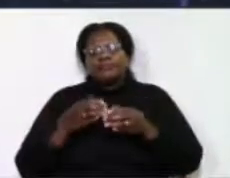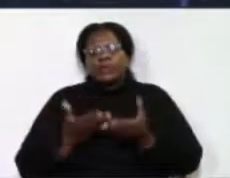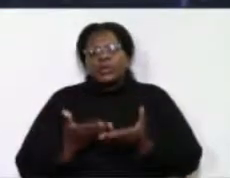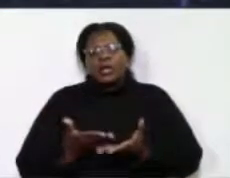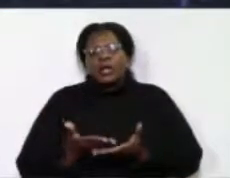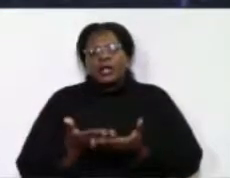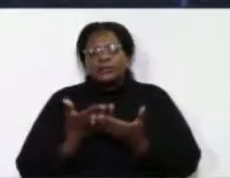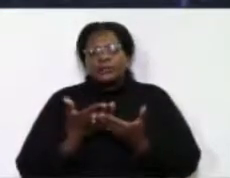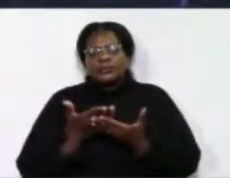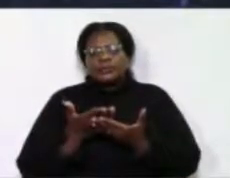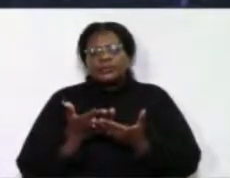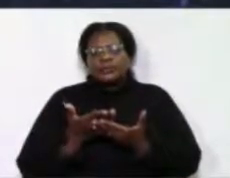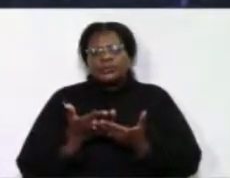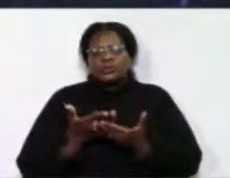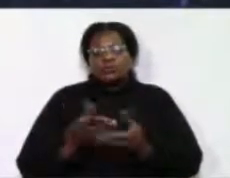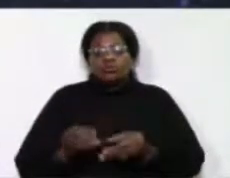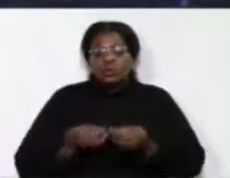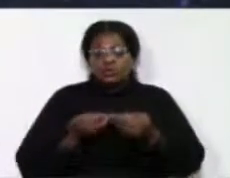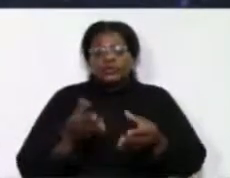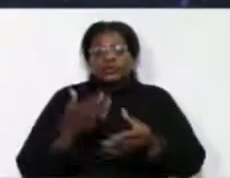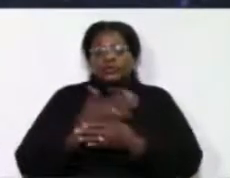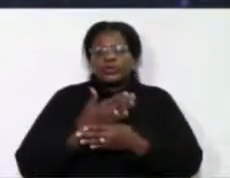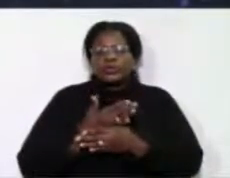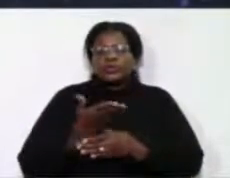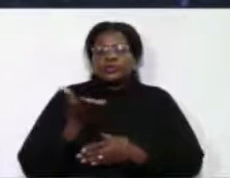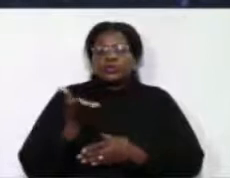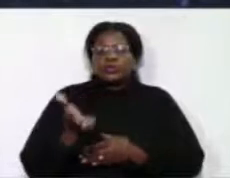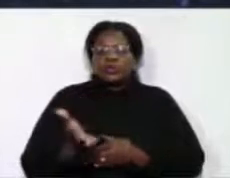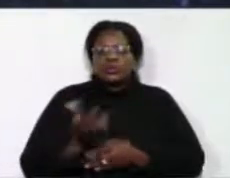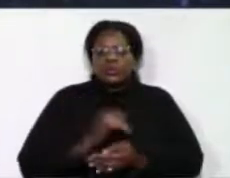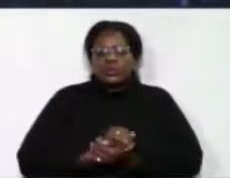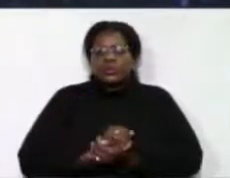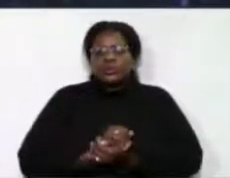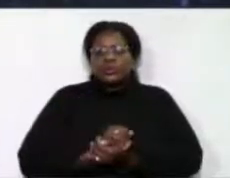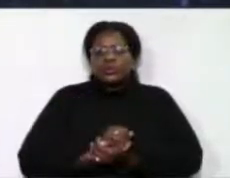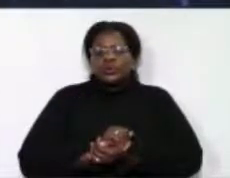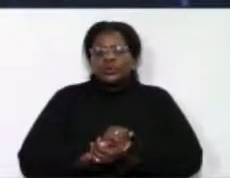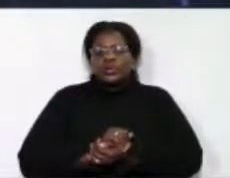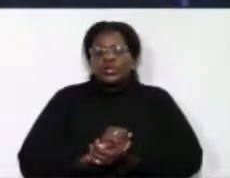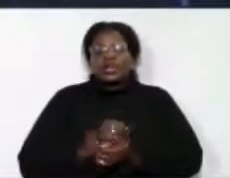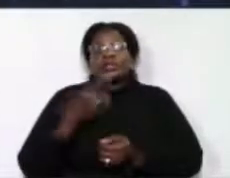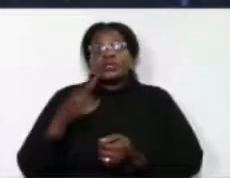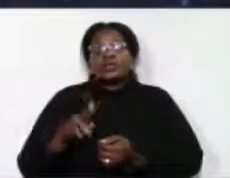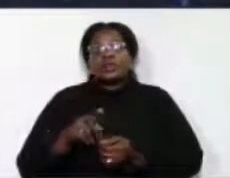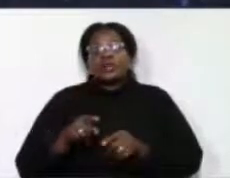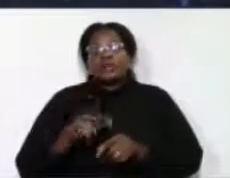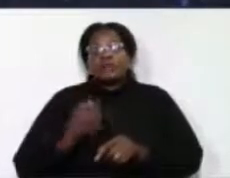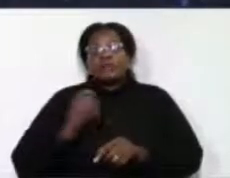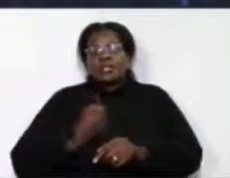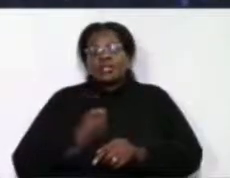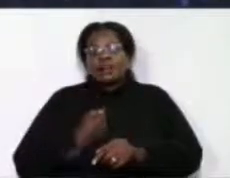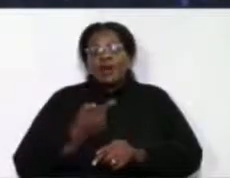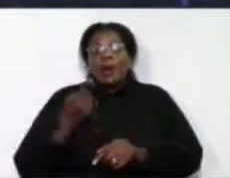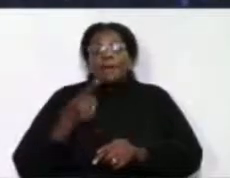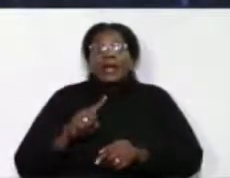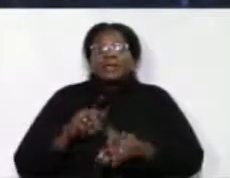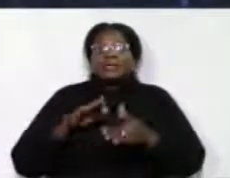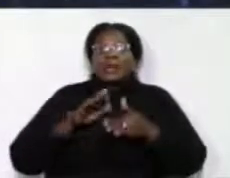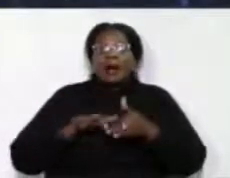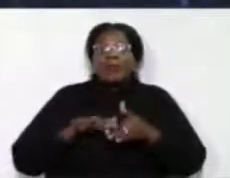Yeah. And it's not personal between myself and Absai. It's personal between the company